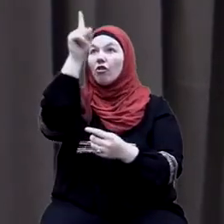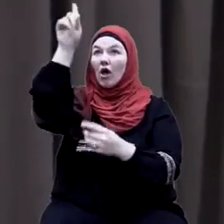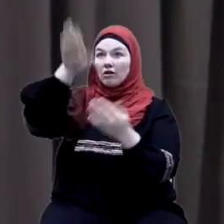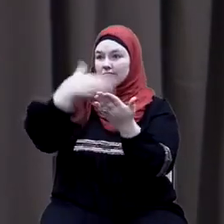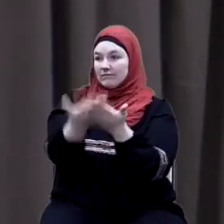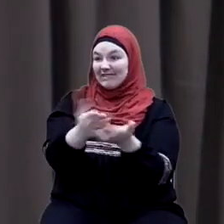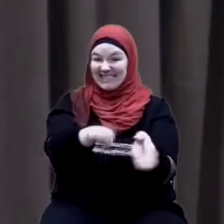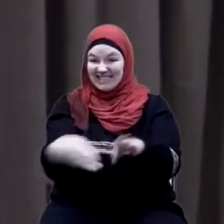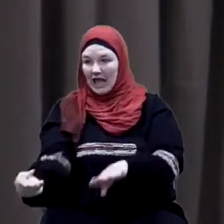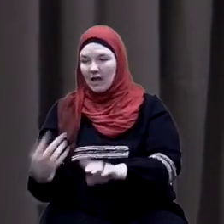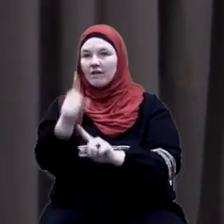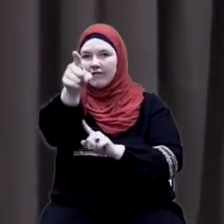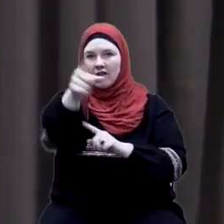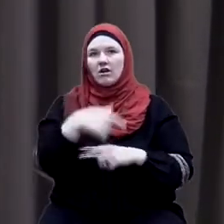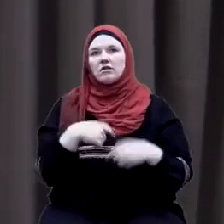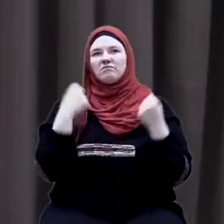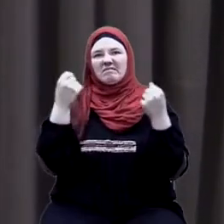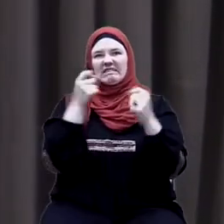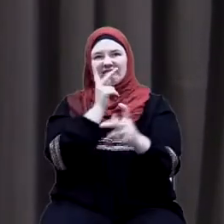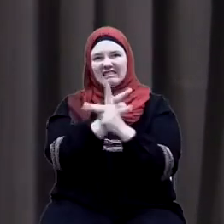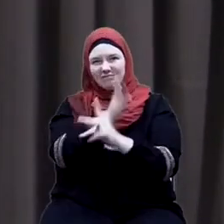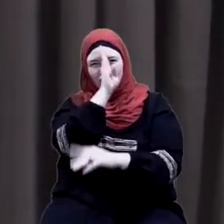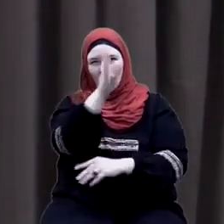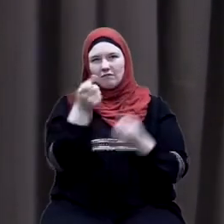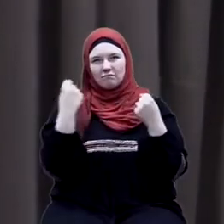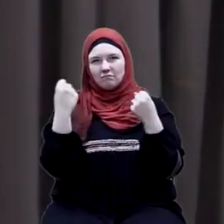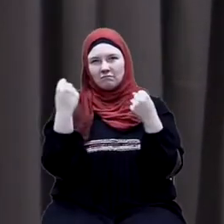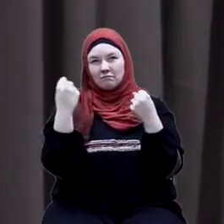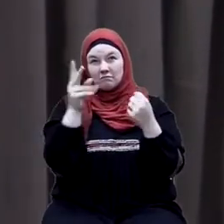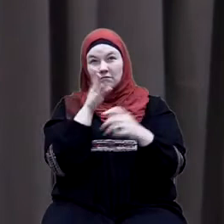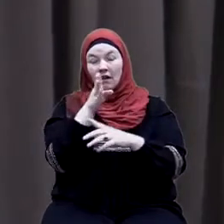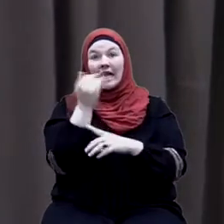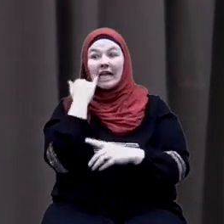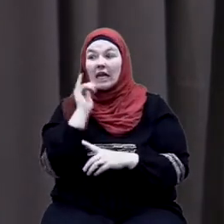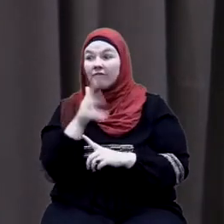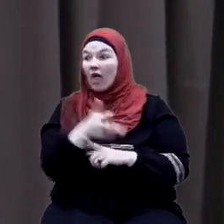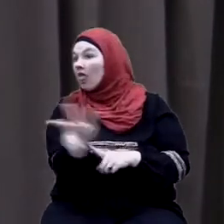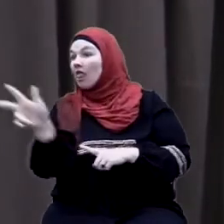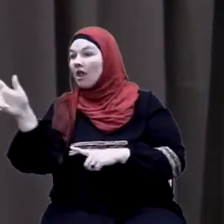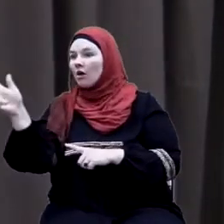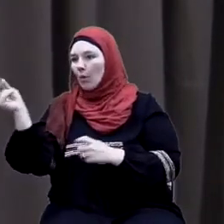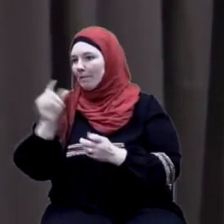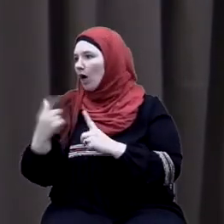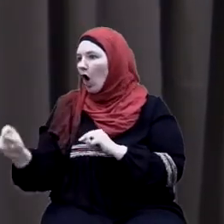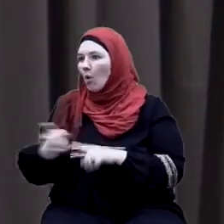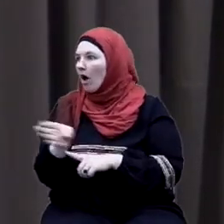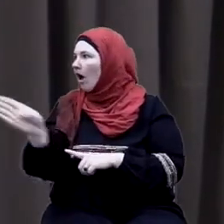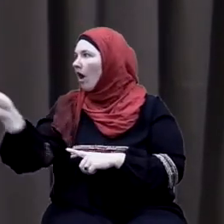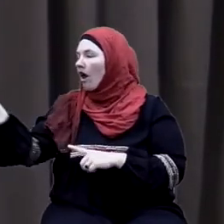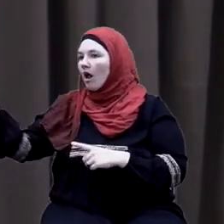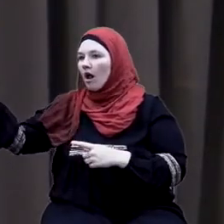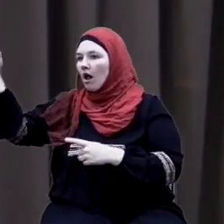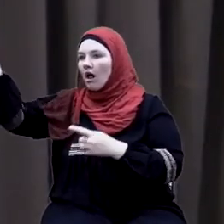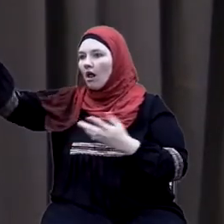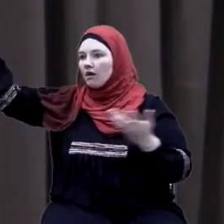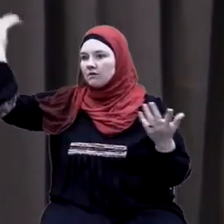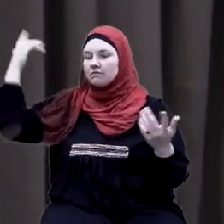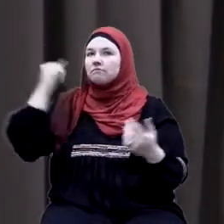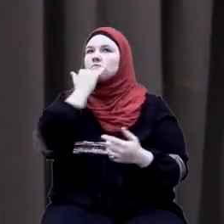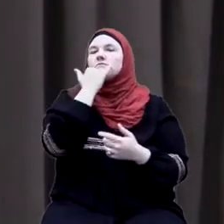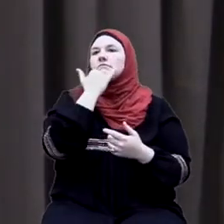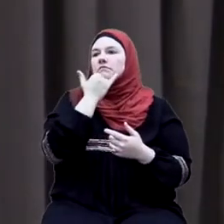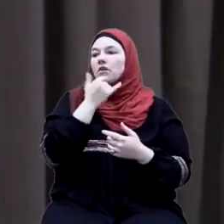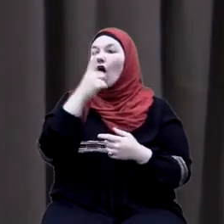die. That's a straight path. If you divert, where are you heading? Allah